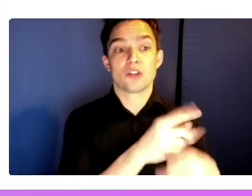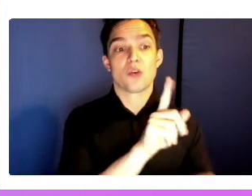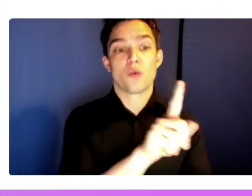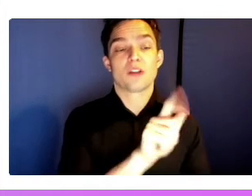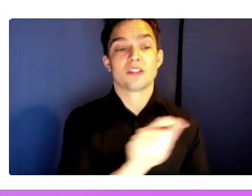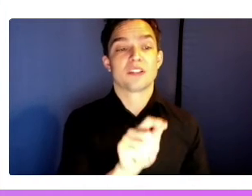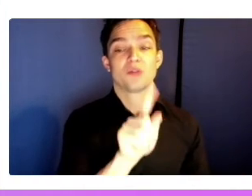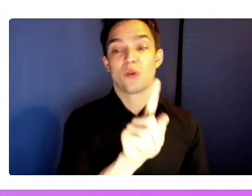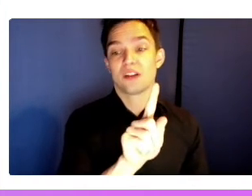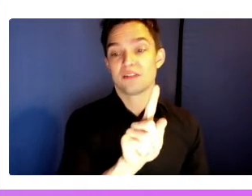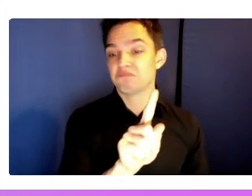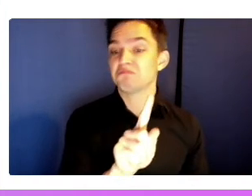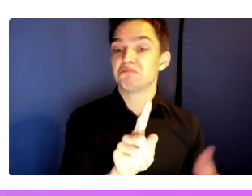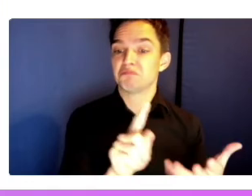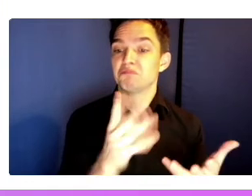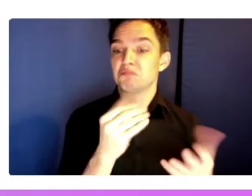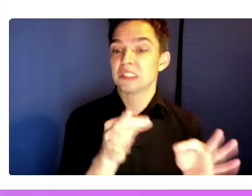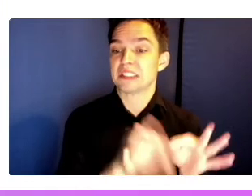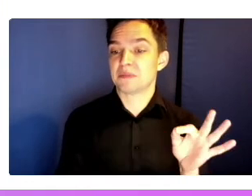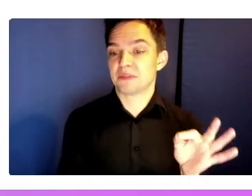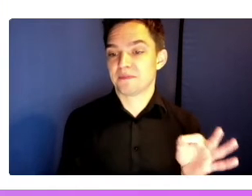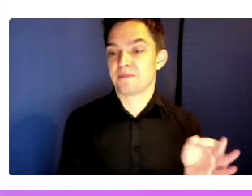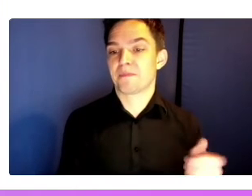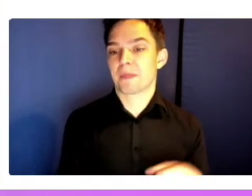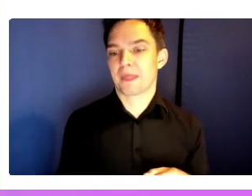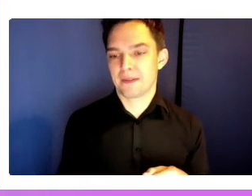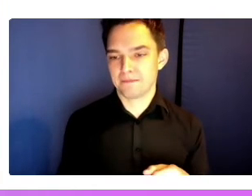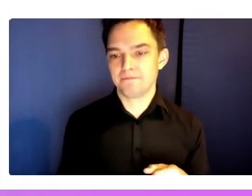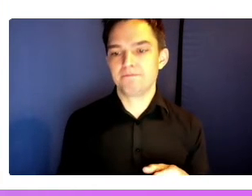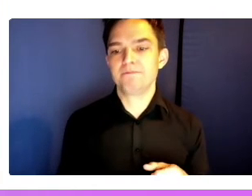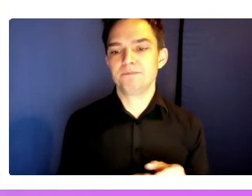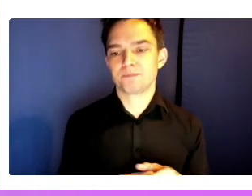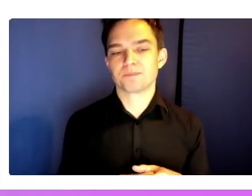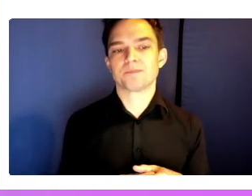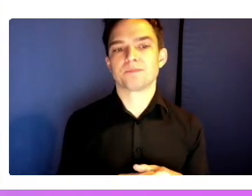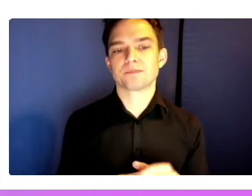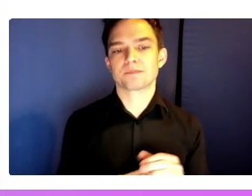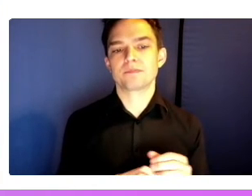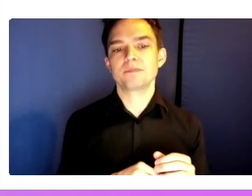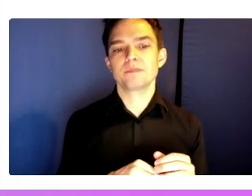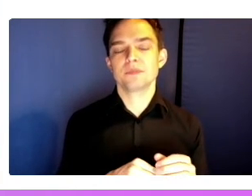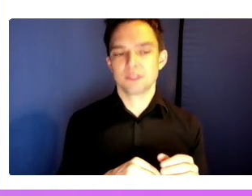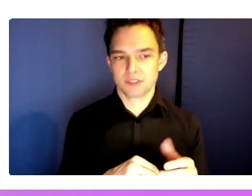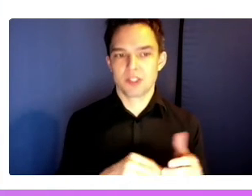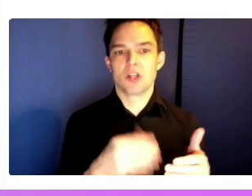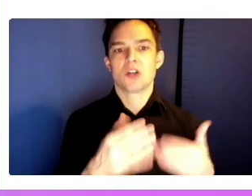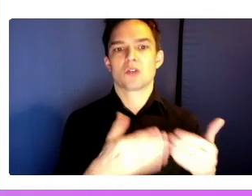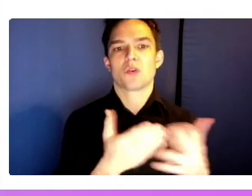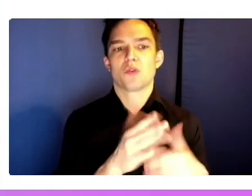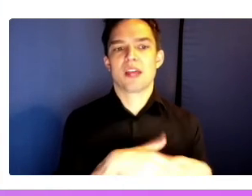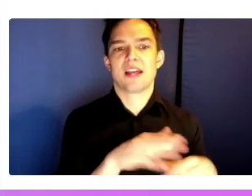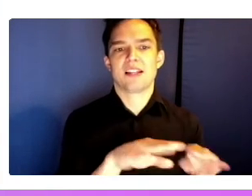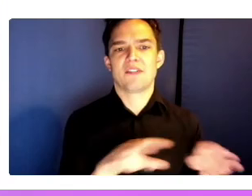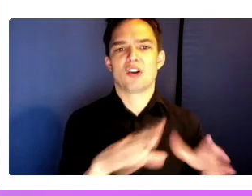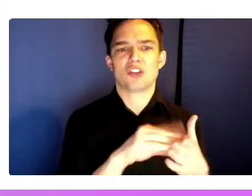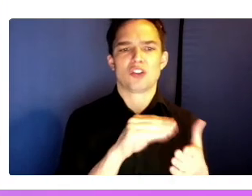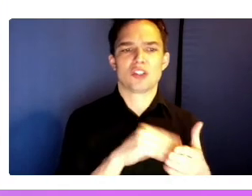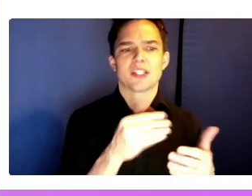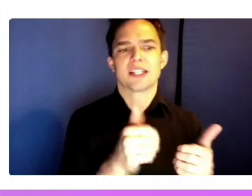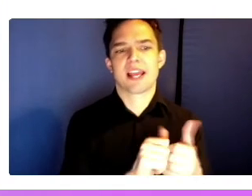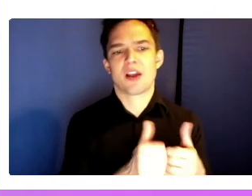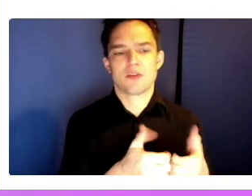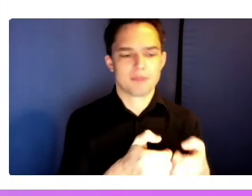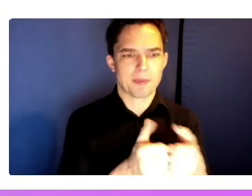simple. You just push right and hold on tight, just run through the level. You're learning the mechanics of the